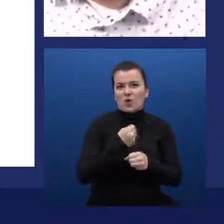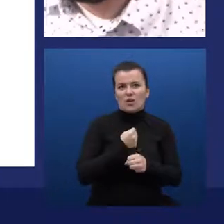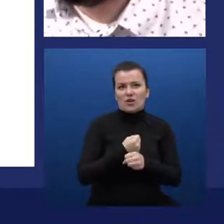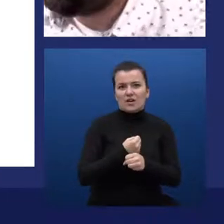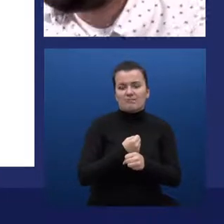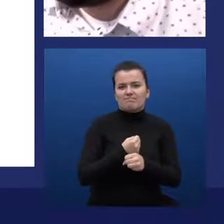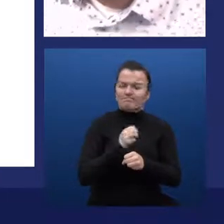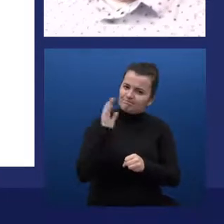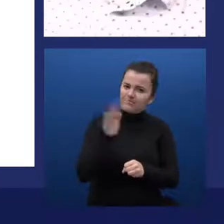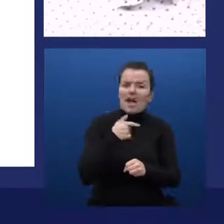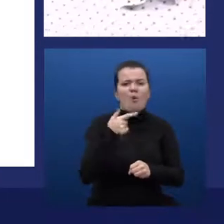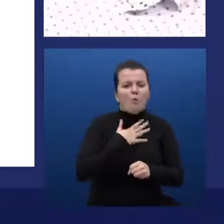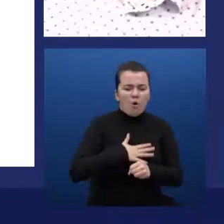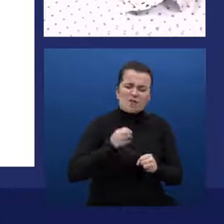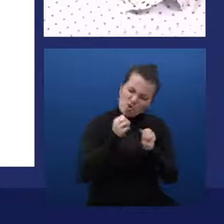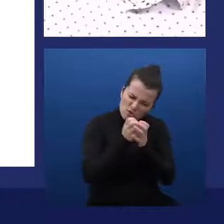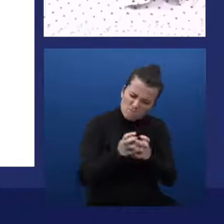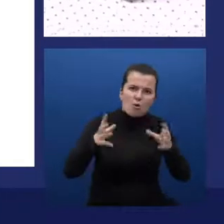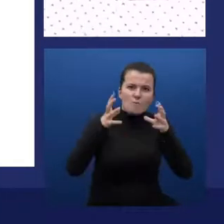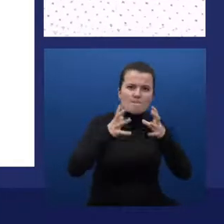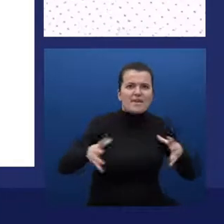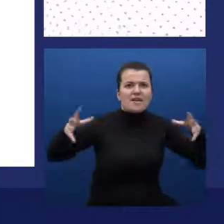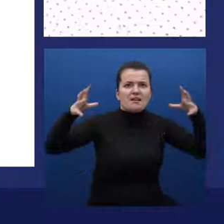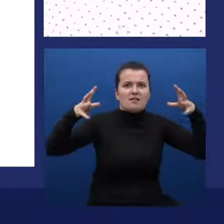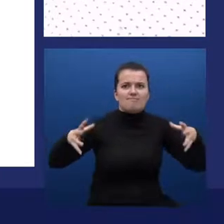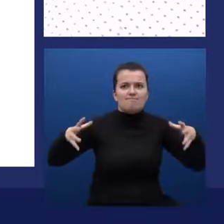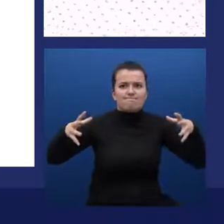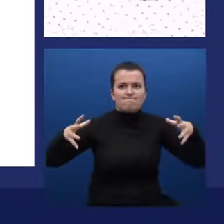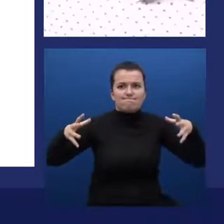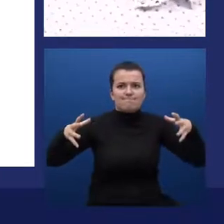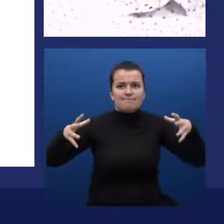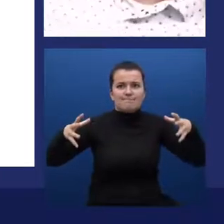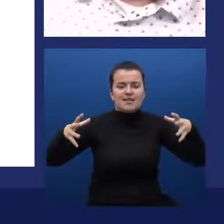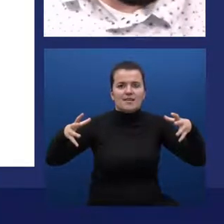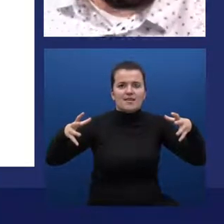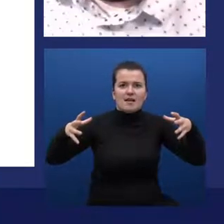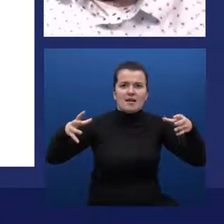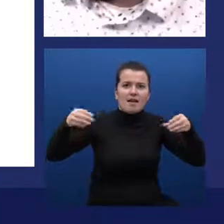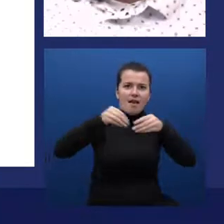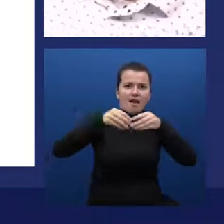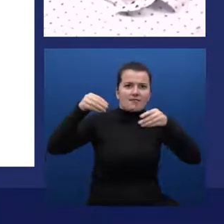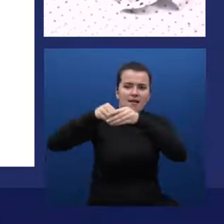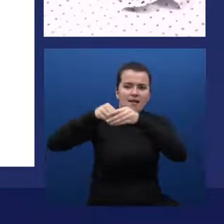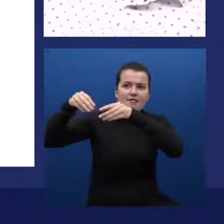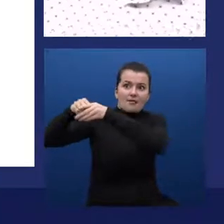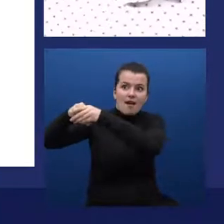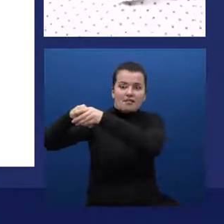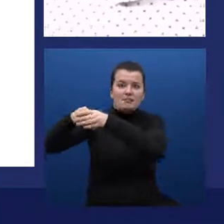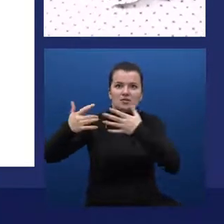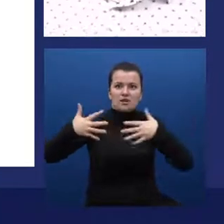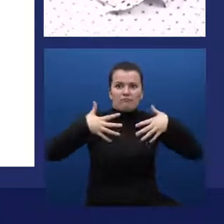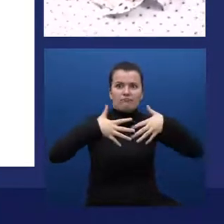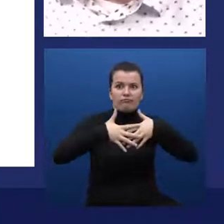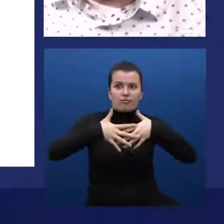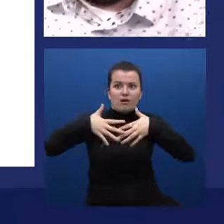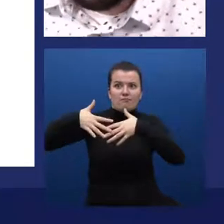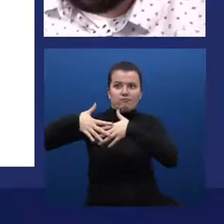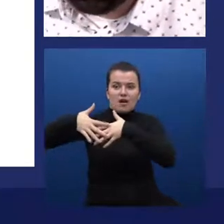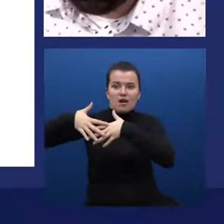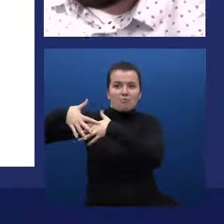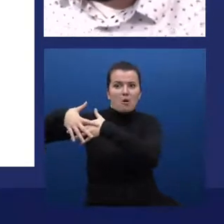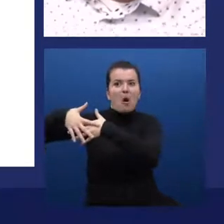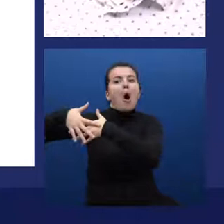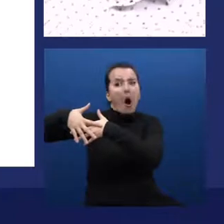bigger, right? What if we do this? Then all of a sudden you're thinking, well, now we're making a neural network, right? And you're like, oh, wow, this is starting to get into